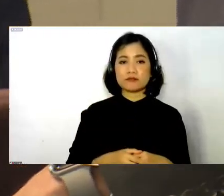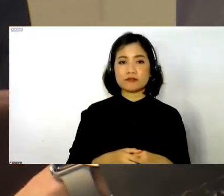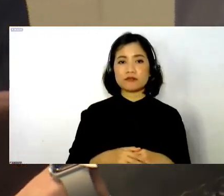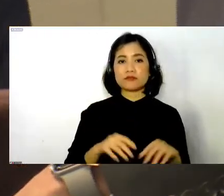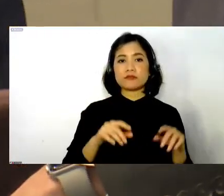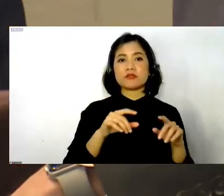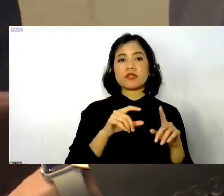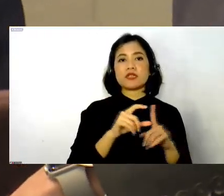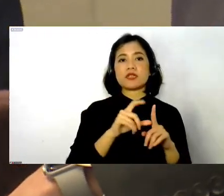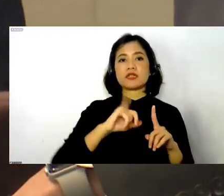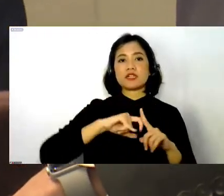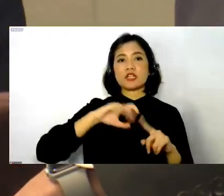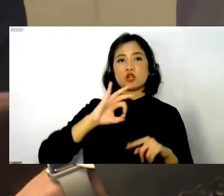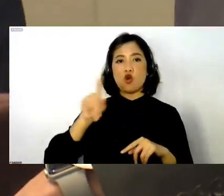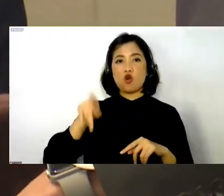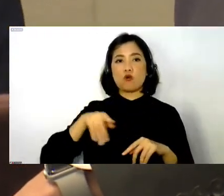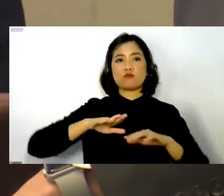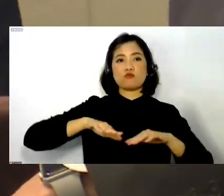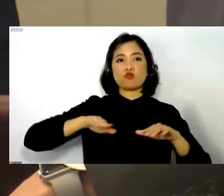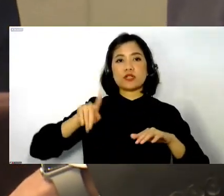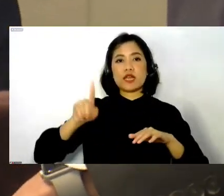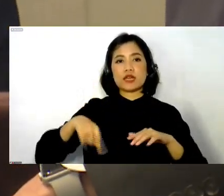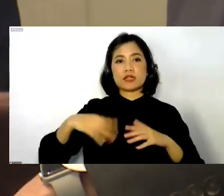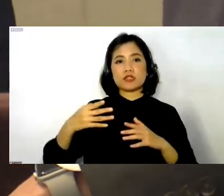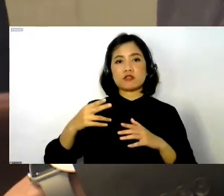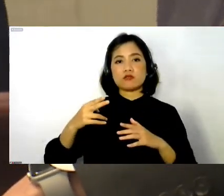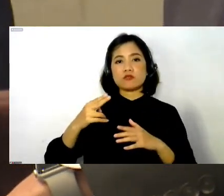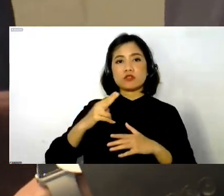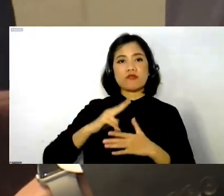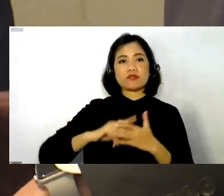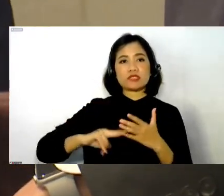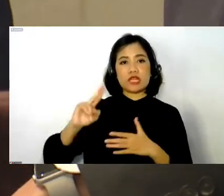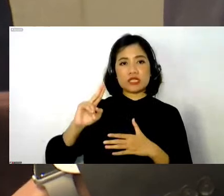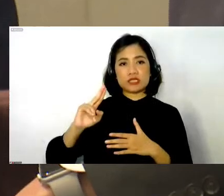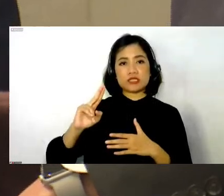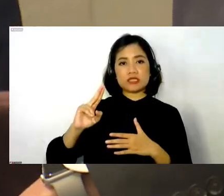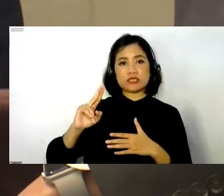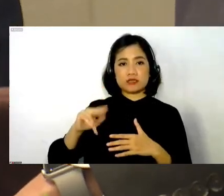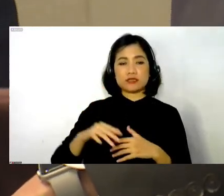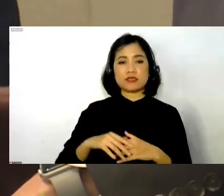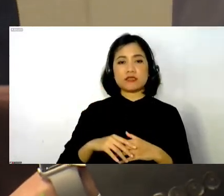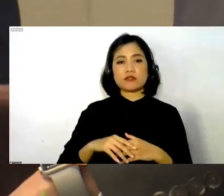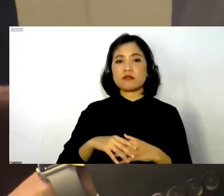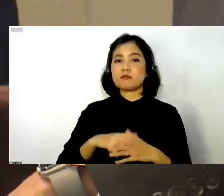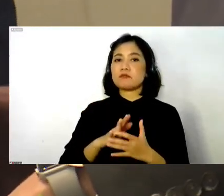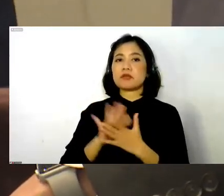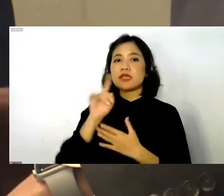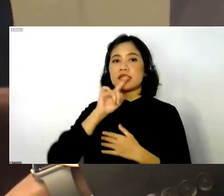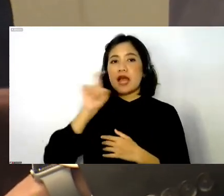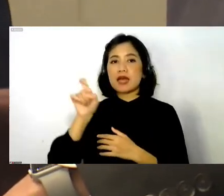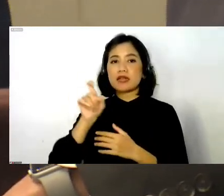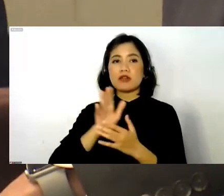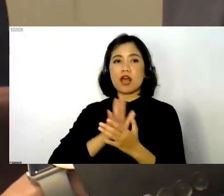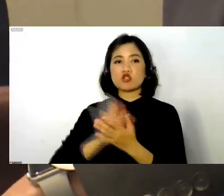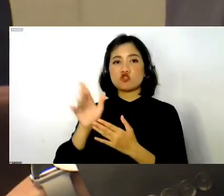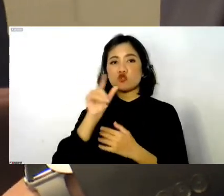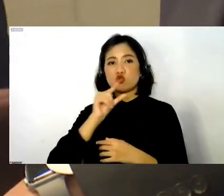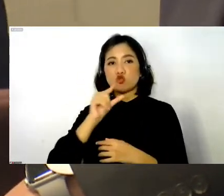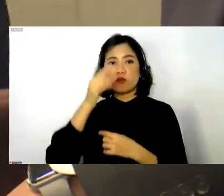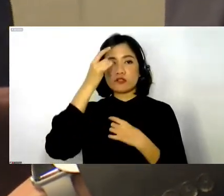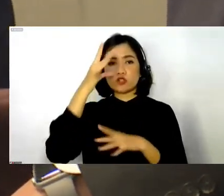including Abhijit Banerjee, Penolkan, Rimahana, and we produce a lot of interesting research